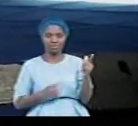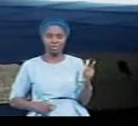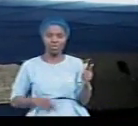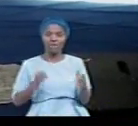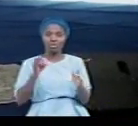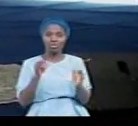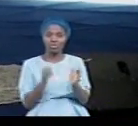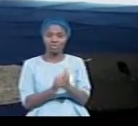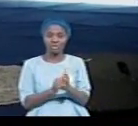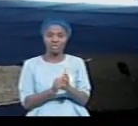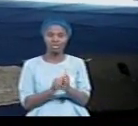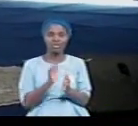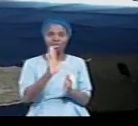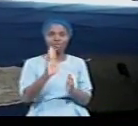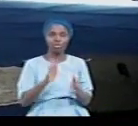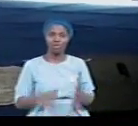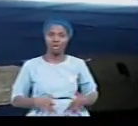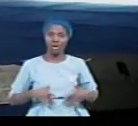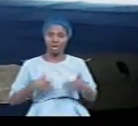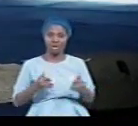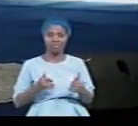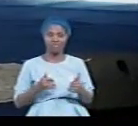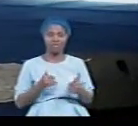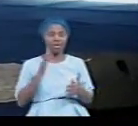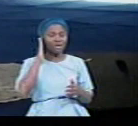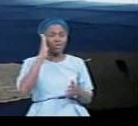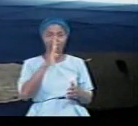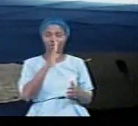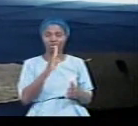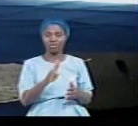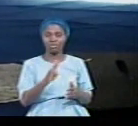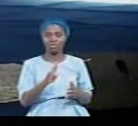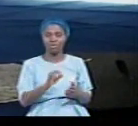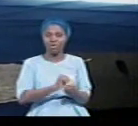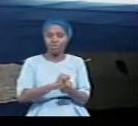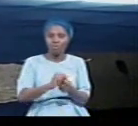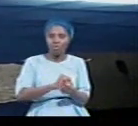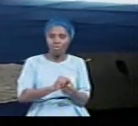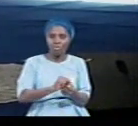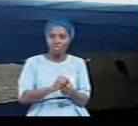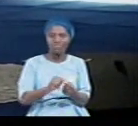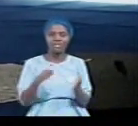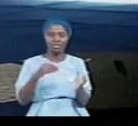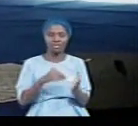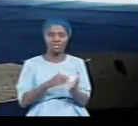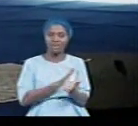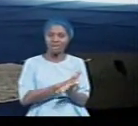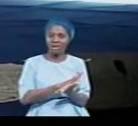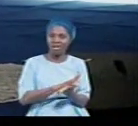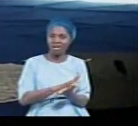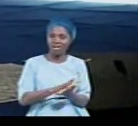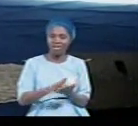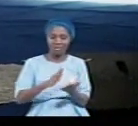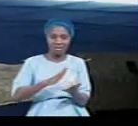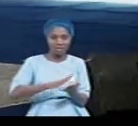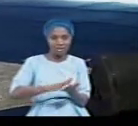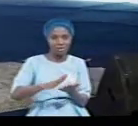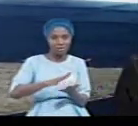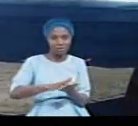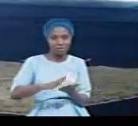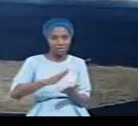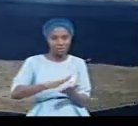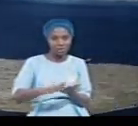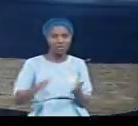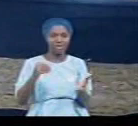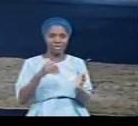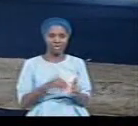that your life will be washed again, cleaned up again. Your life and